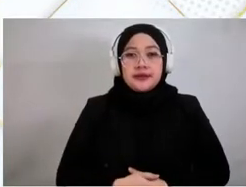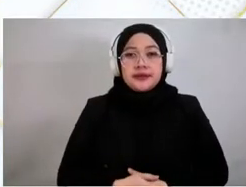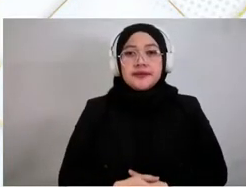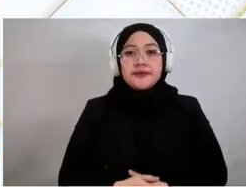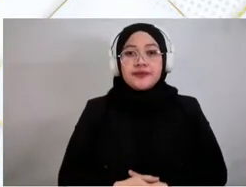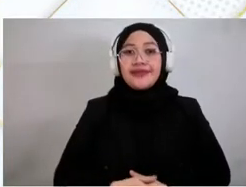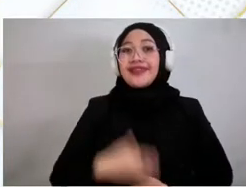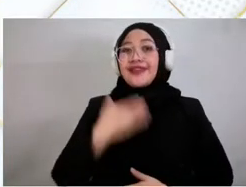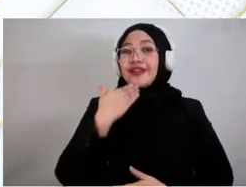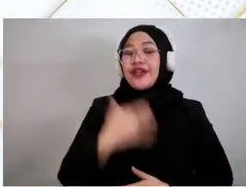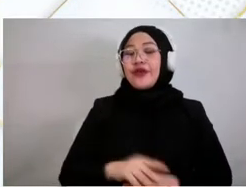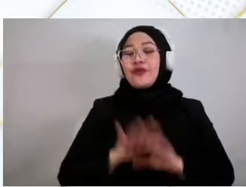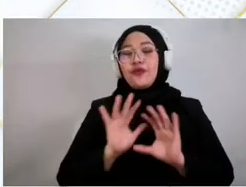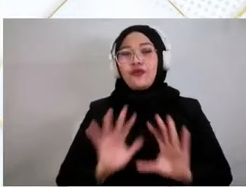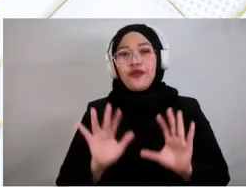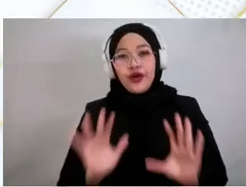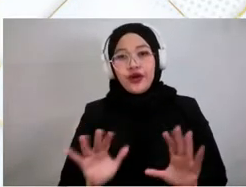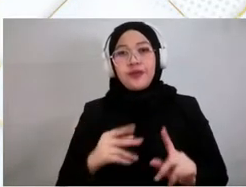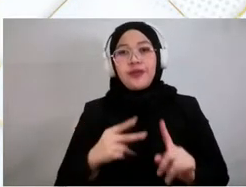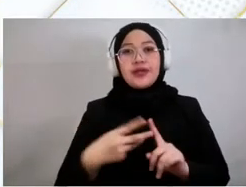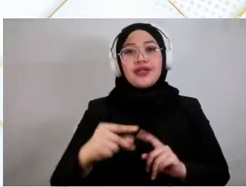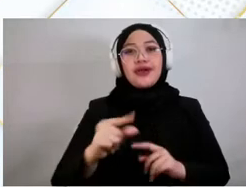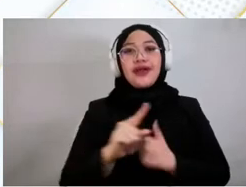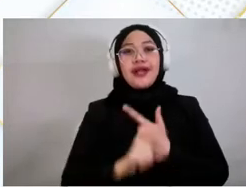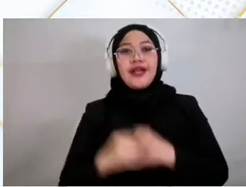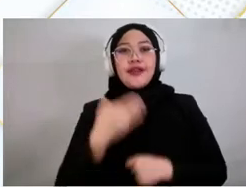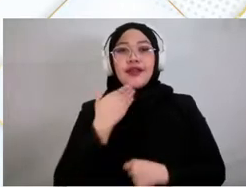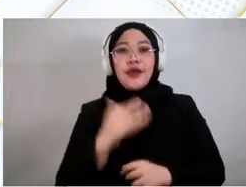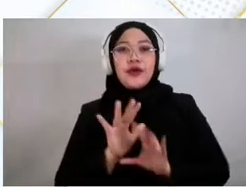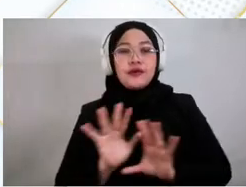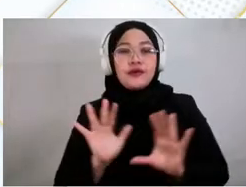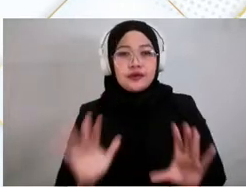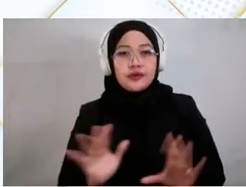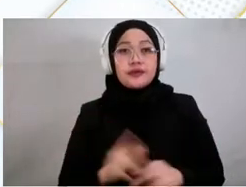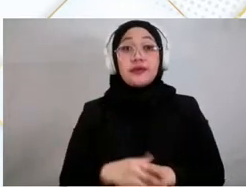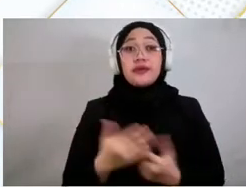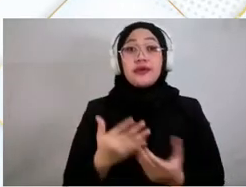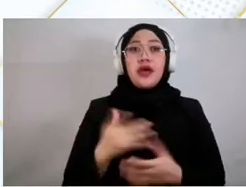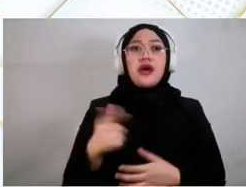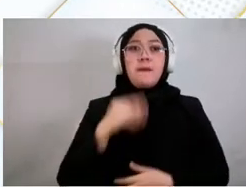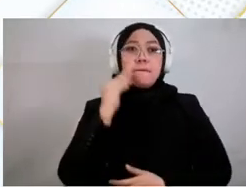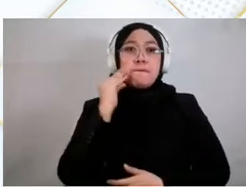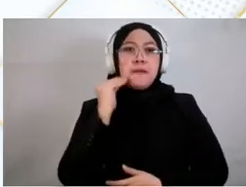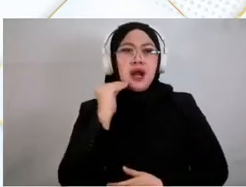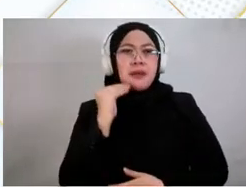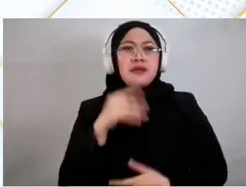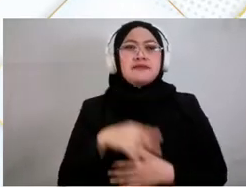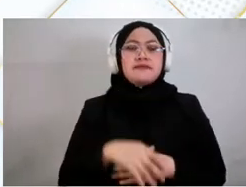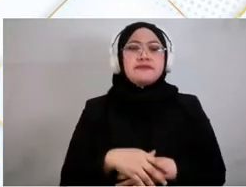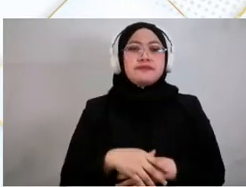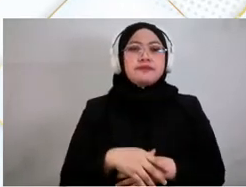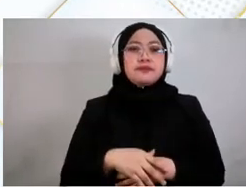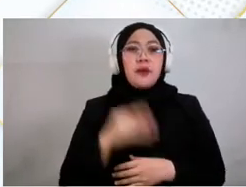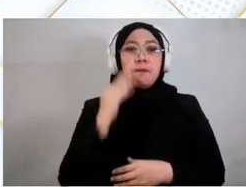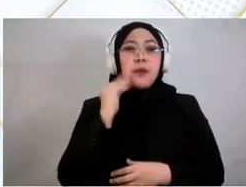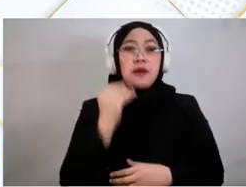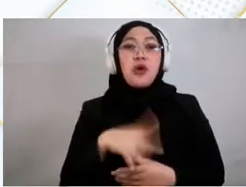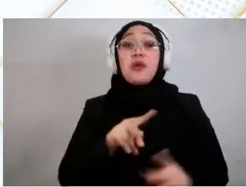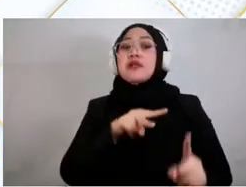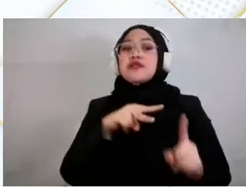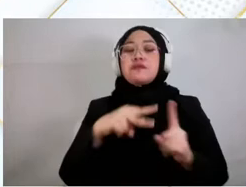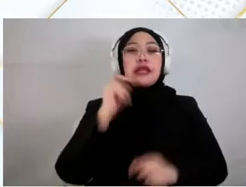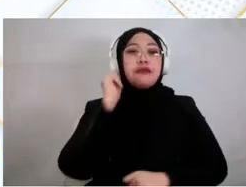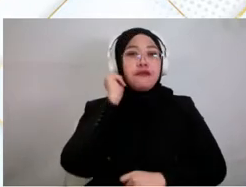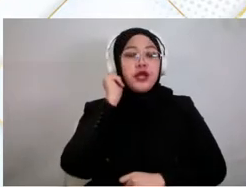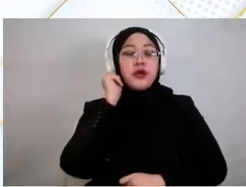Thank you very much, Wally. Very interesting also to know, we get an extra because we see it from a female side